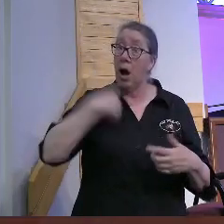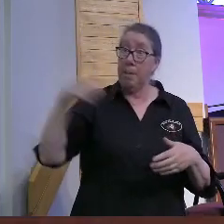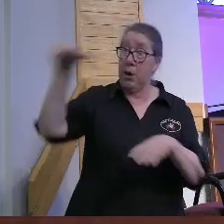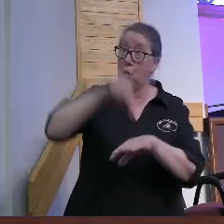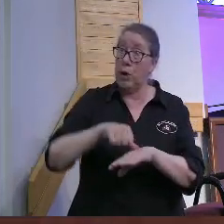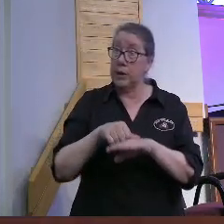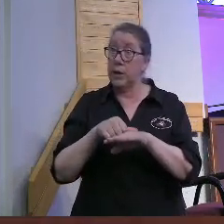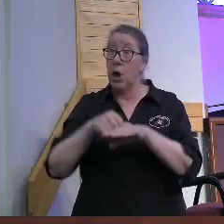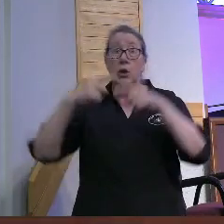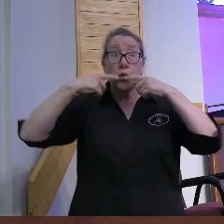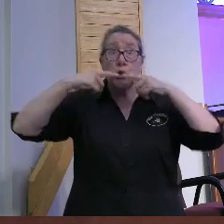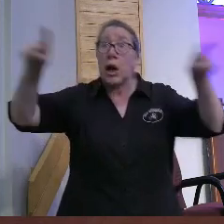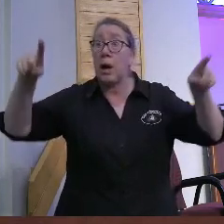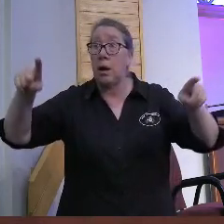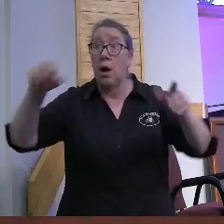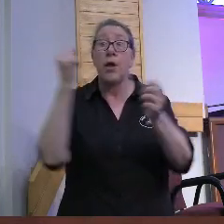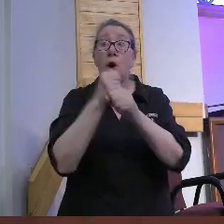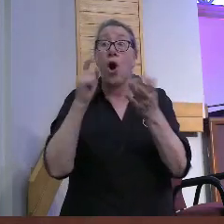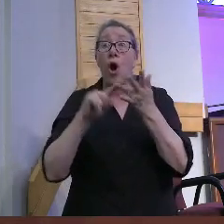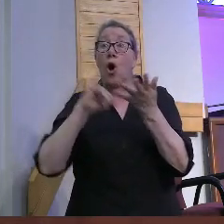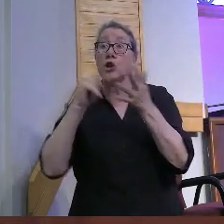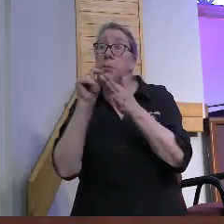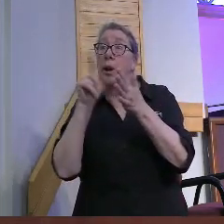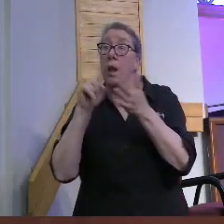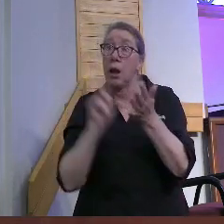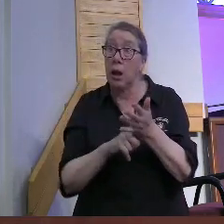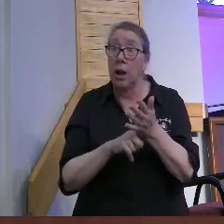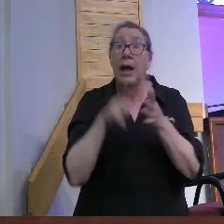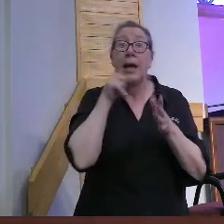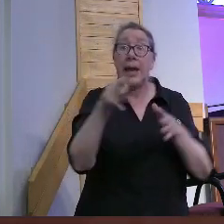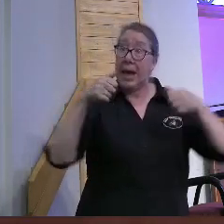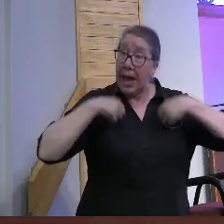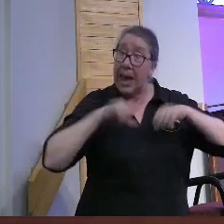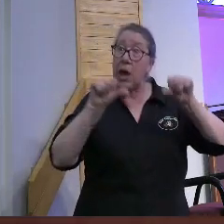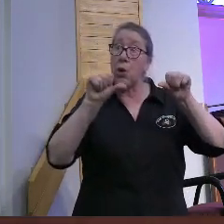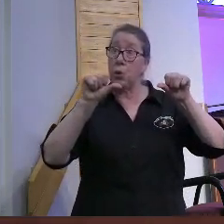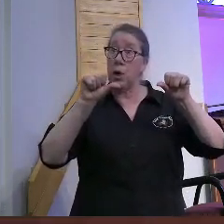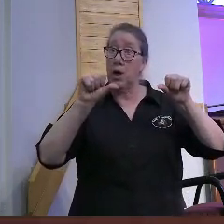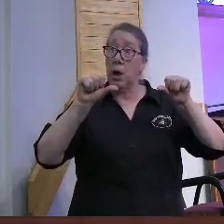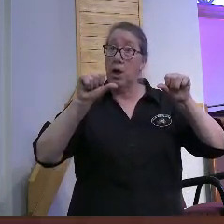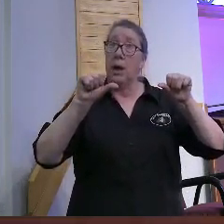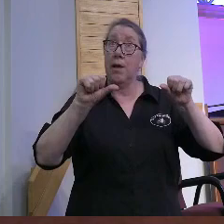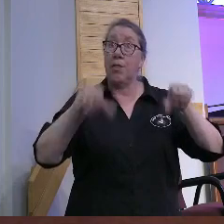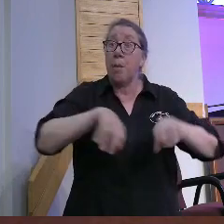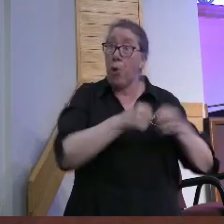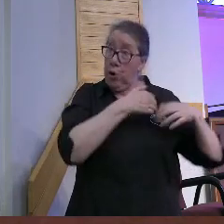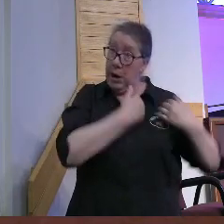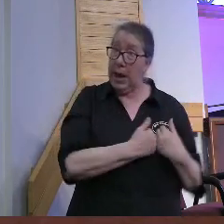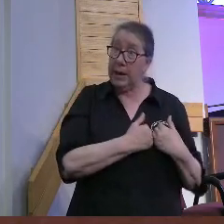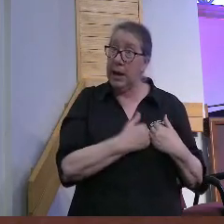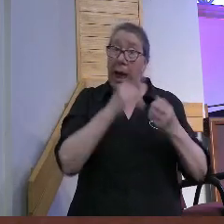news to the poor. He has sent me to heal the brokenhearted, to preach deliverance. Everyone say